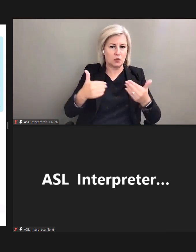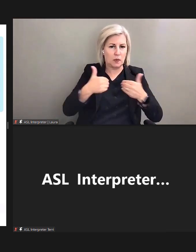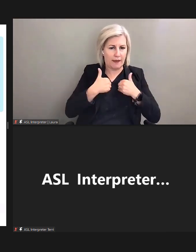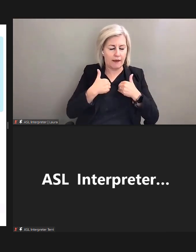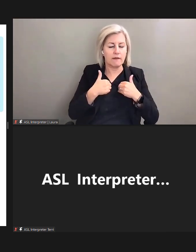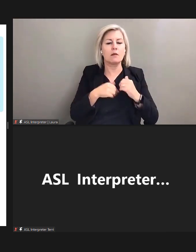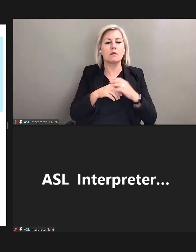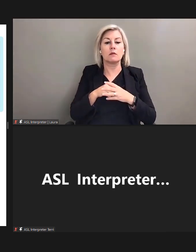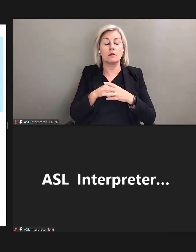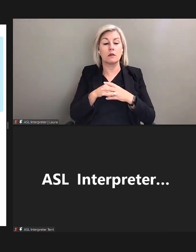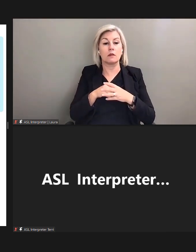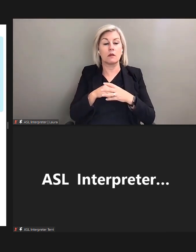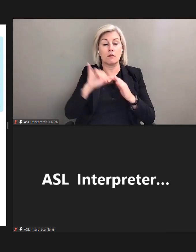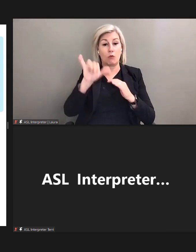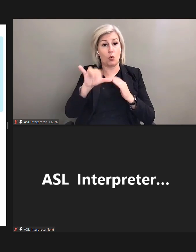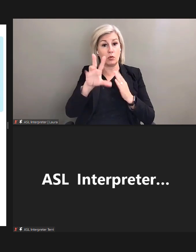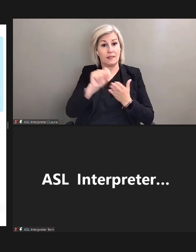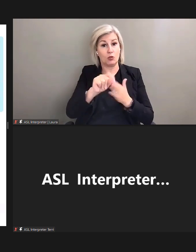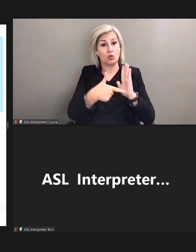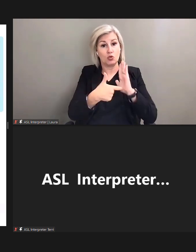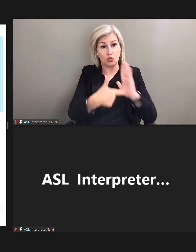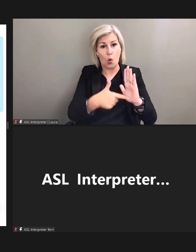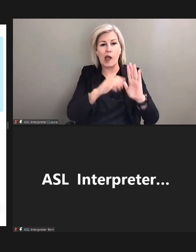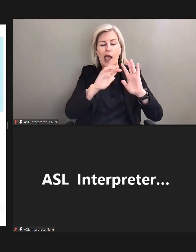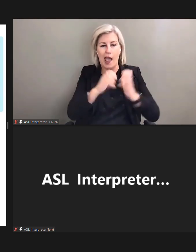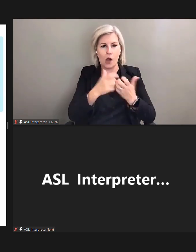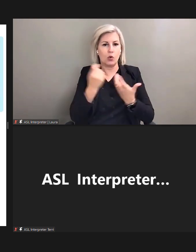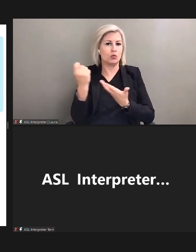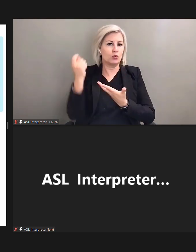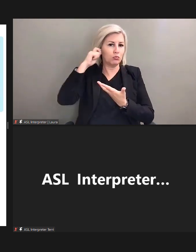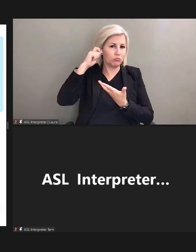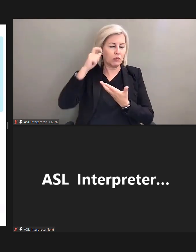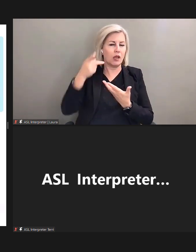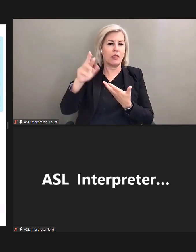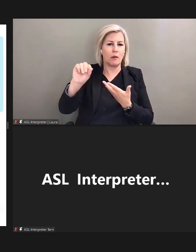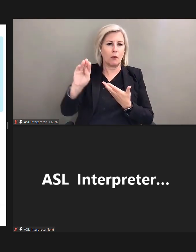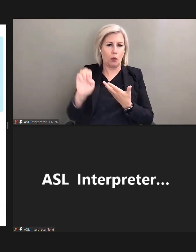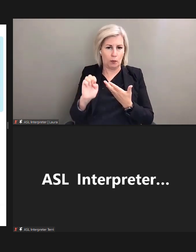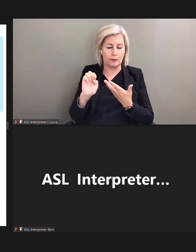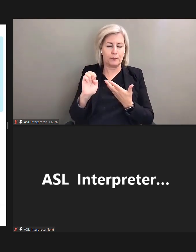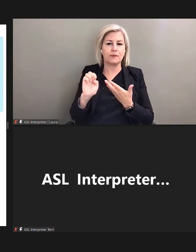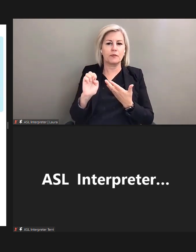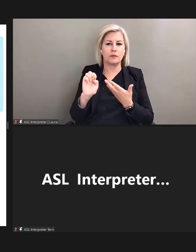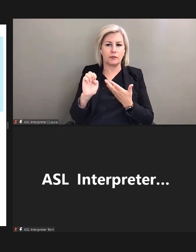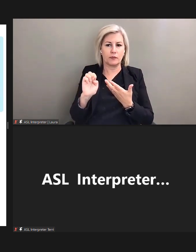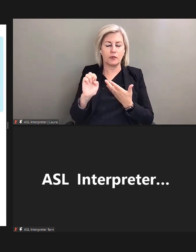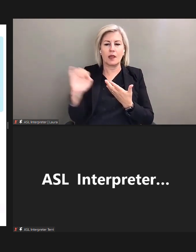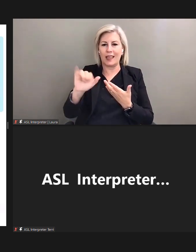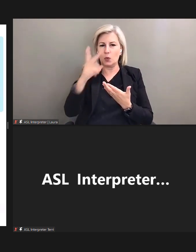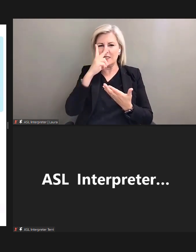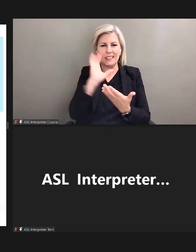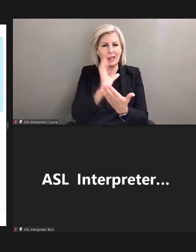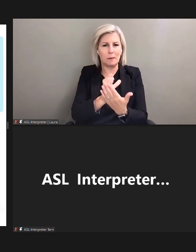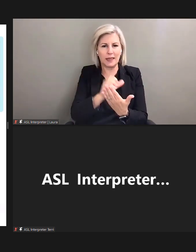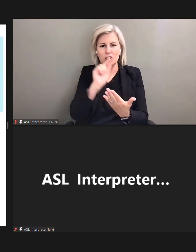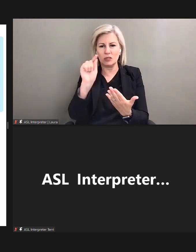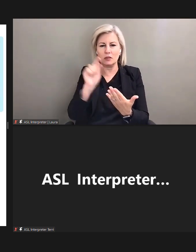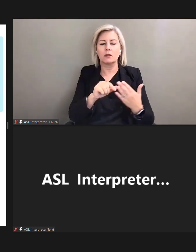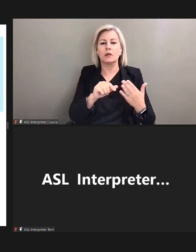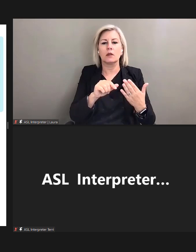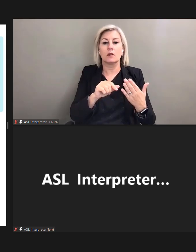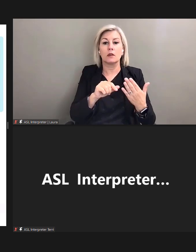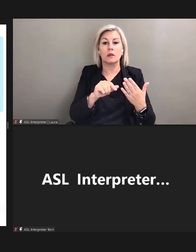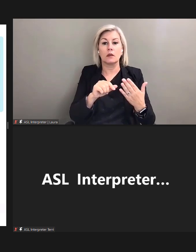website demonstrate how to do probe insertion, as you see in the photo here, and how we pull